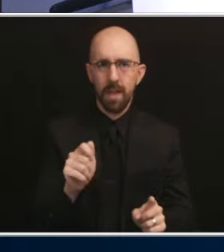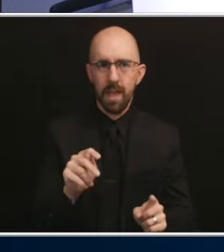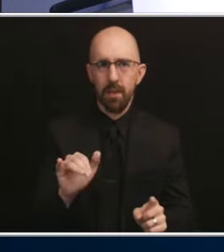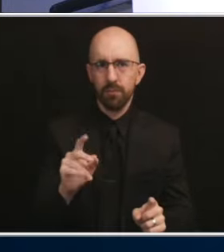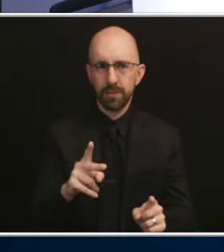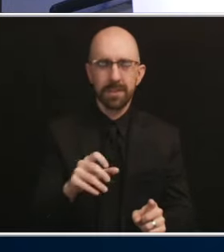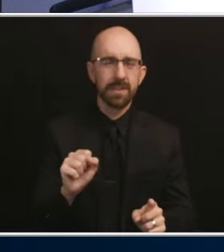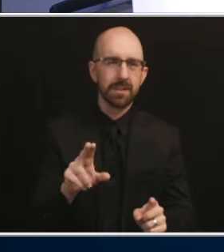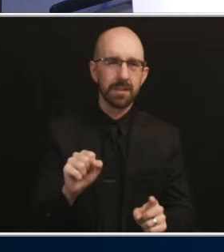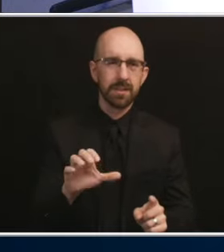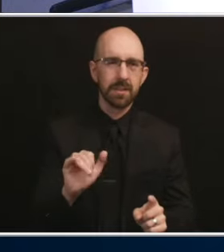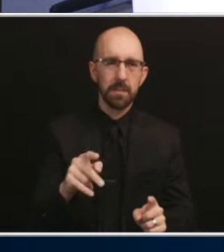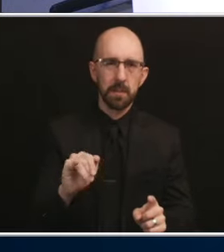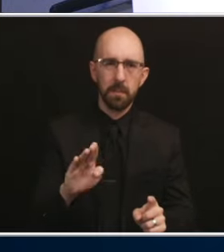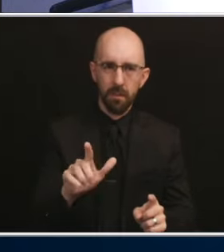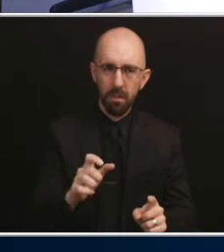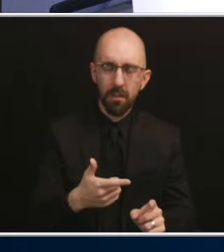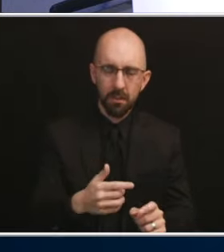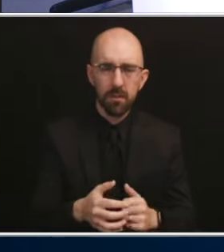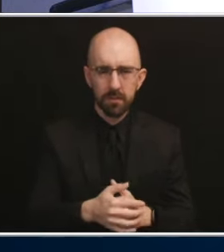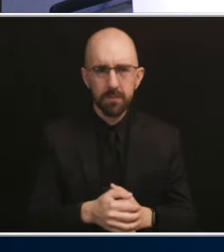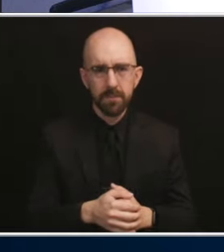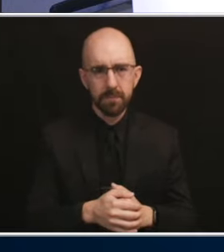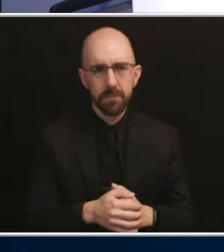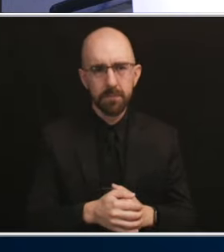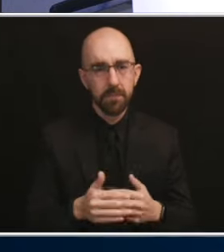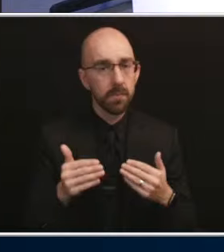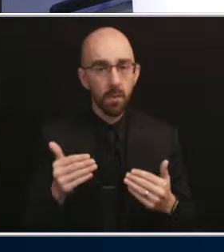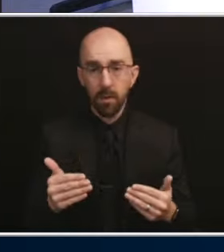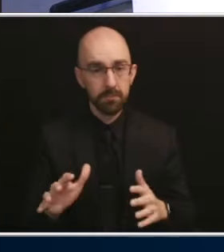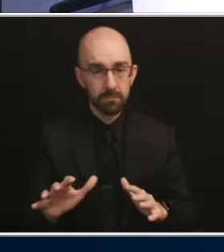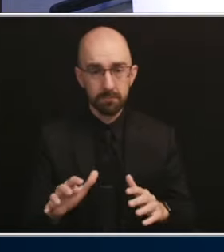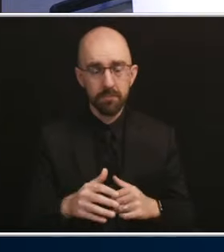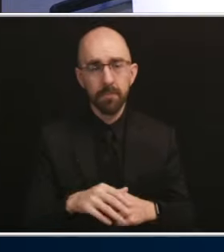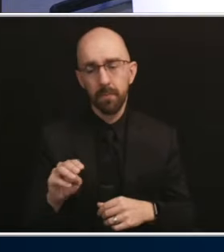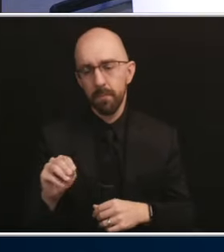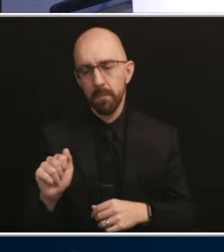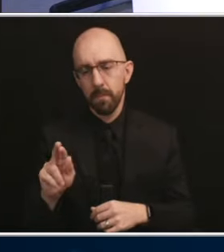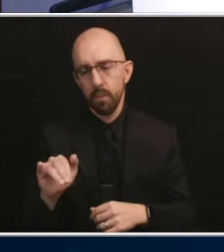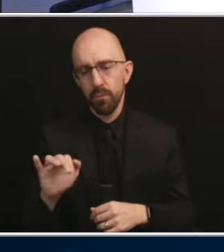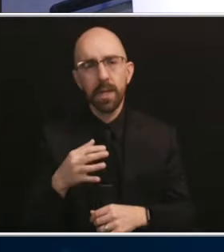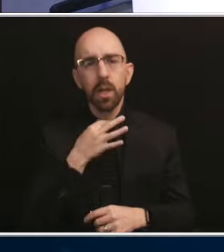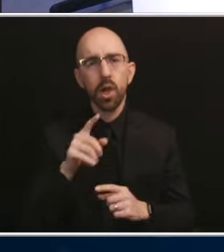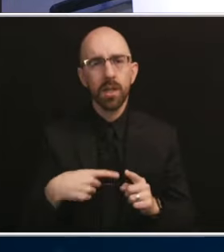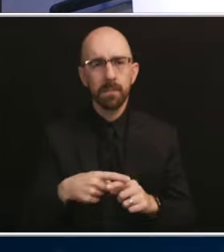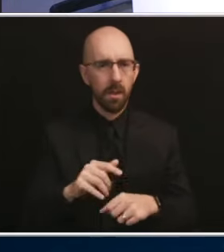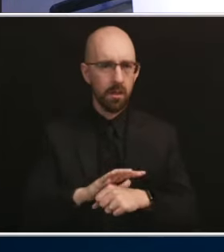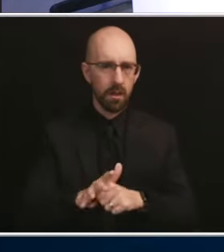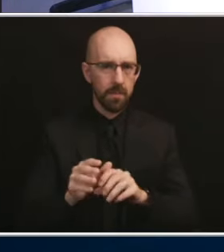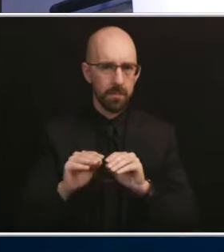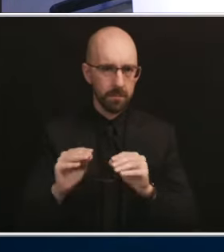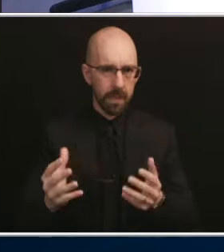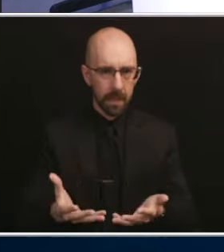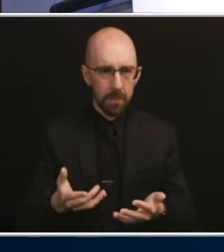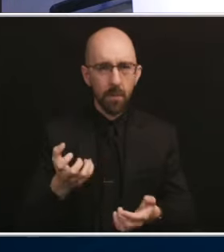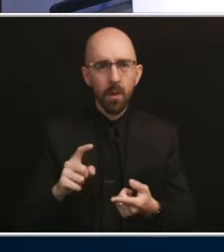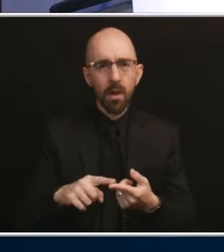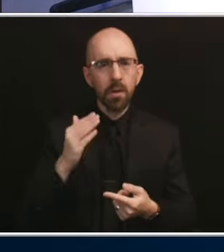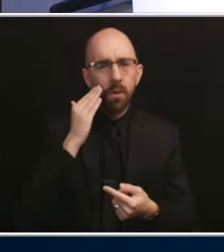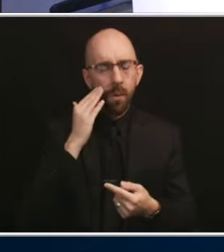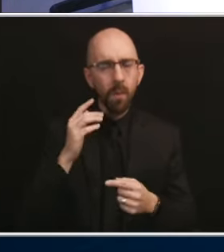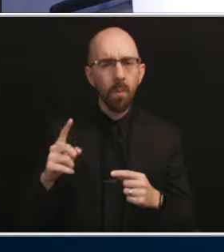right. Go ahead. Go on. Marie has a question about the pandemic. She wants to know when you